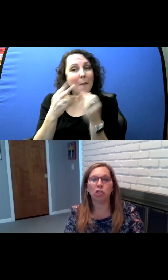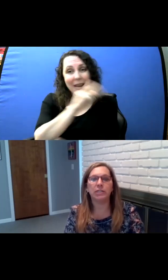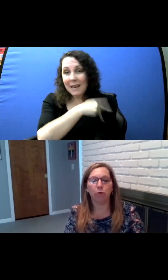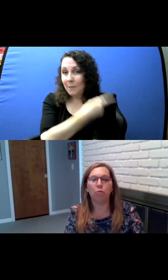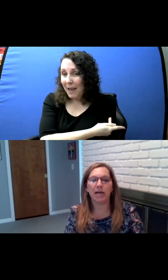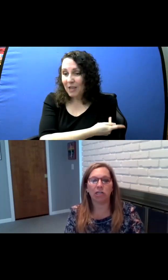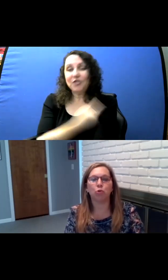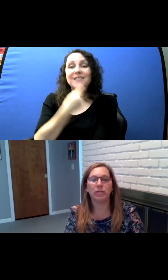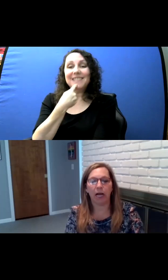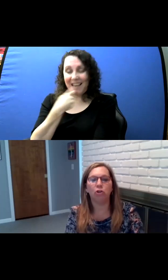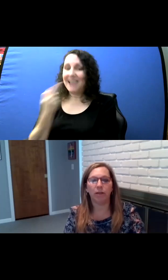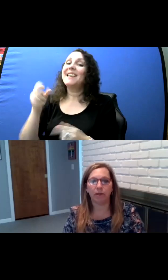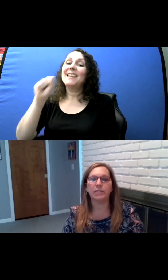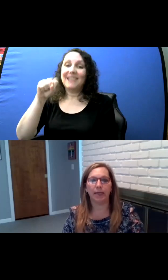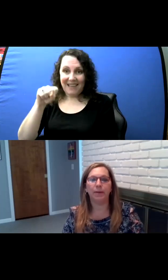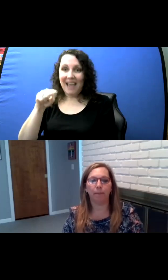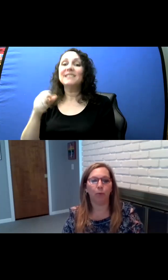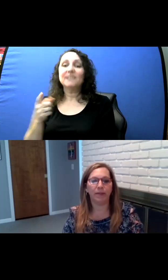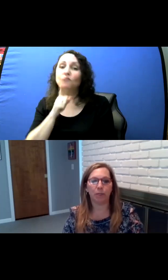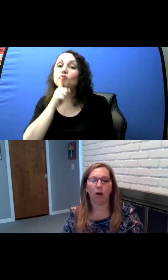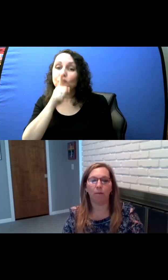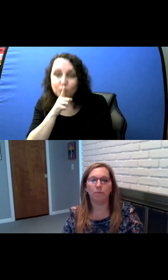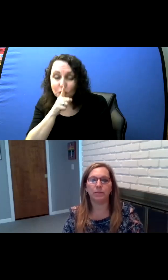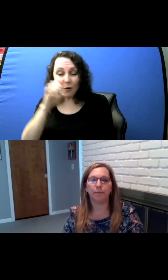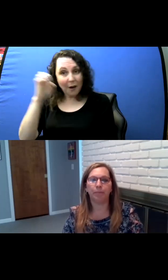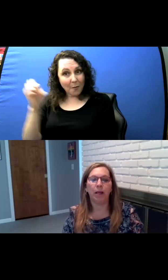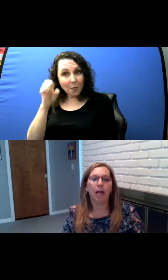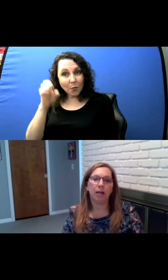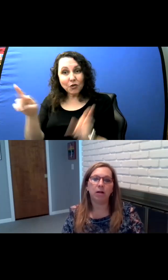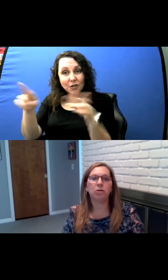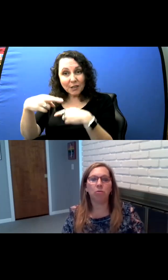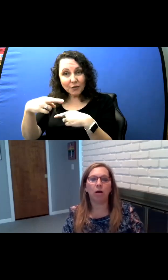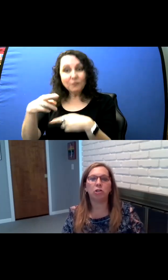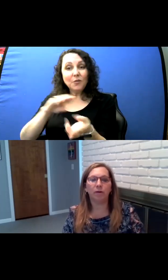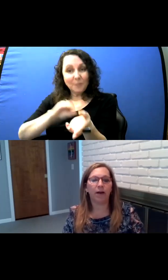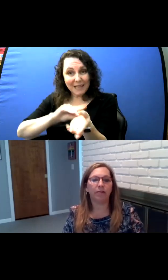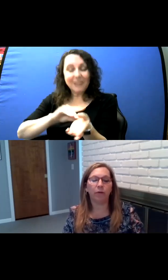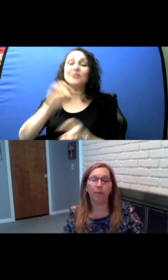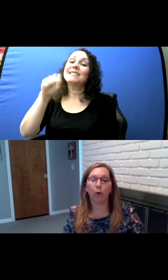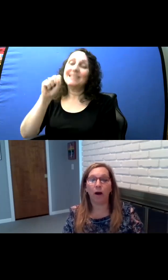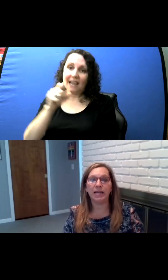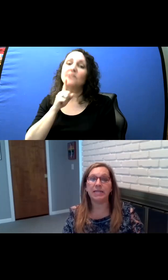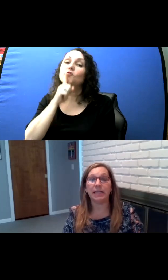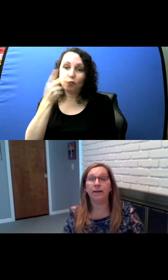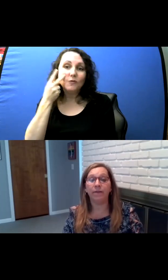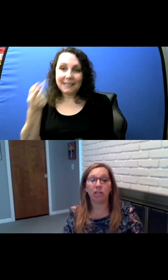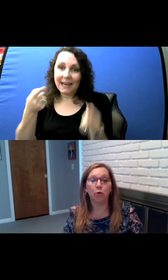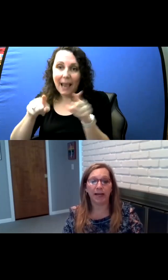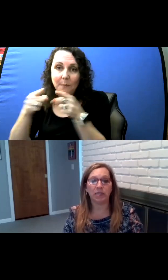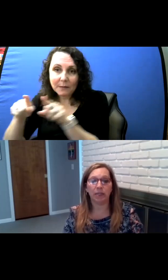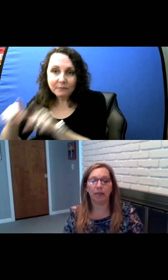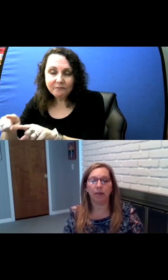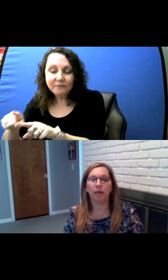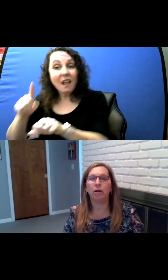and any emergency room doctor will tell you that they're seeing people with these problems. And also long-term effect of marijuana is it can affect